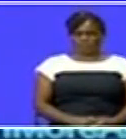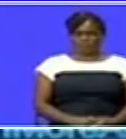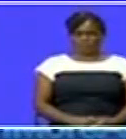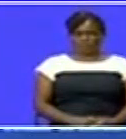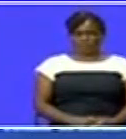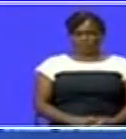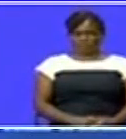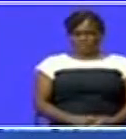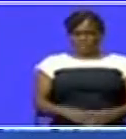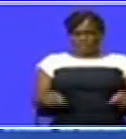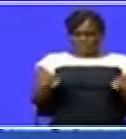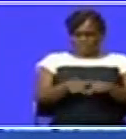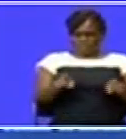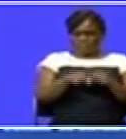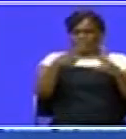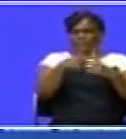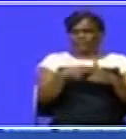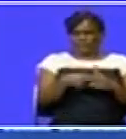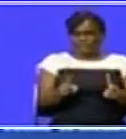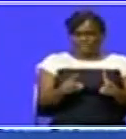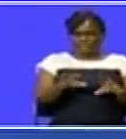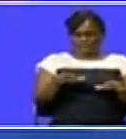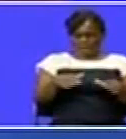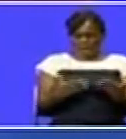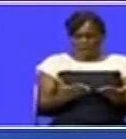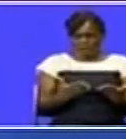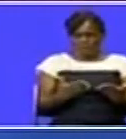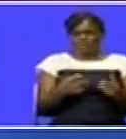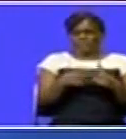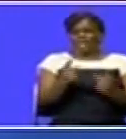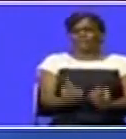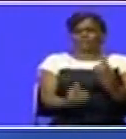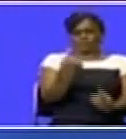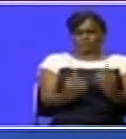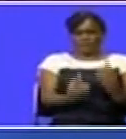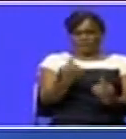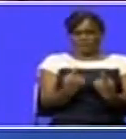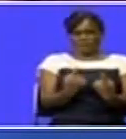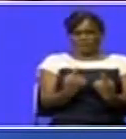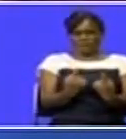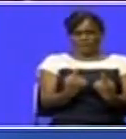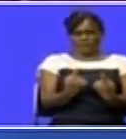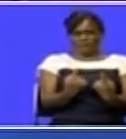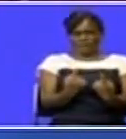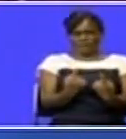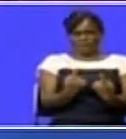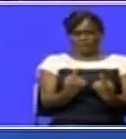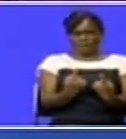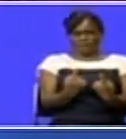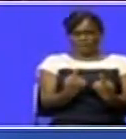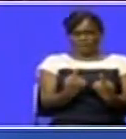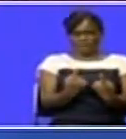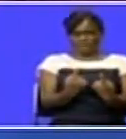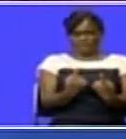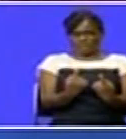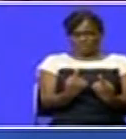and it is such an extraordinarily powerful thing to stand there next to these tusks and to think that for every